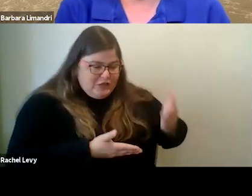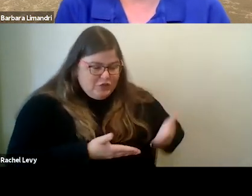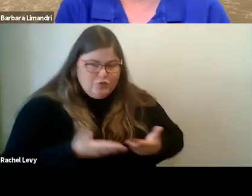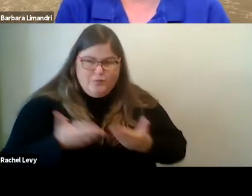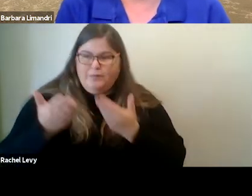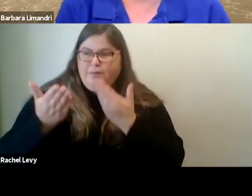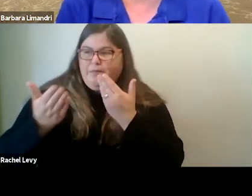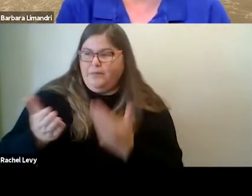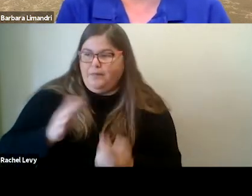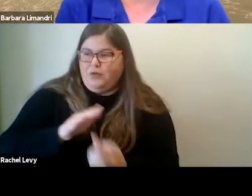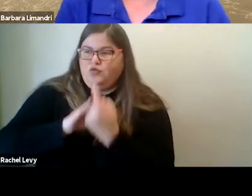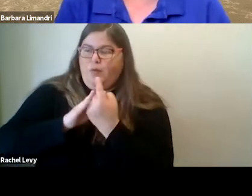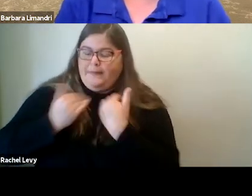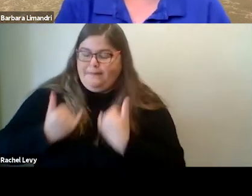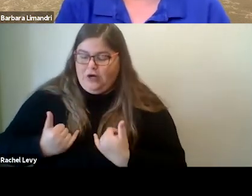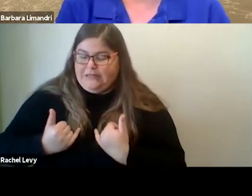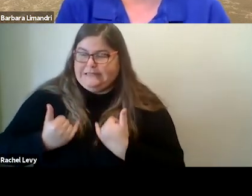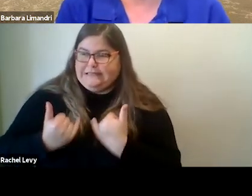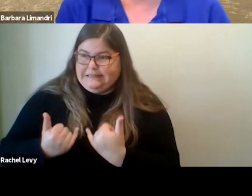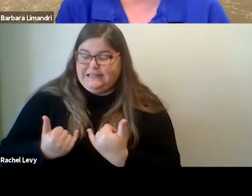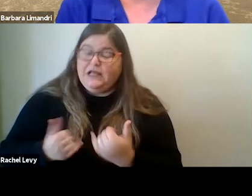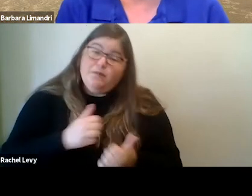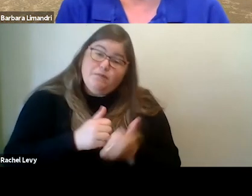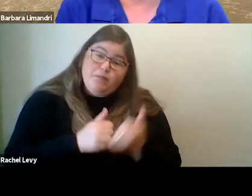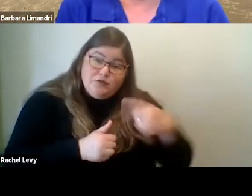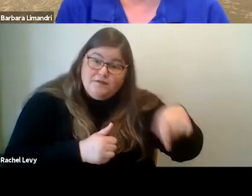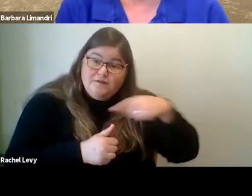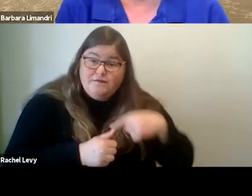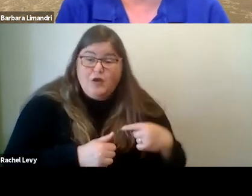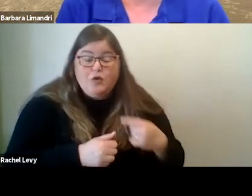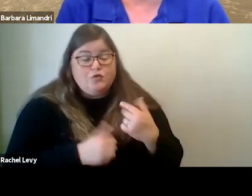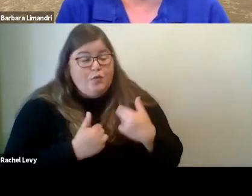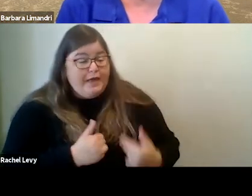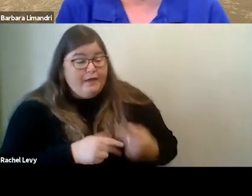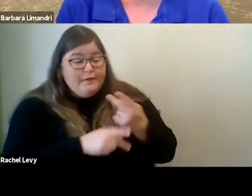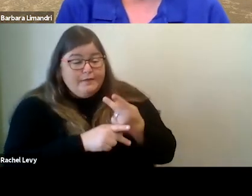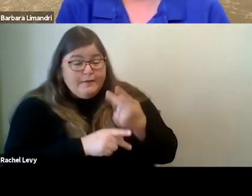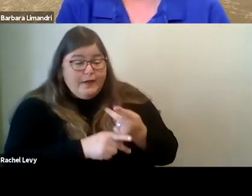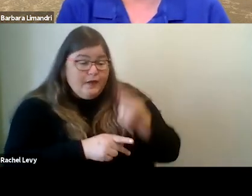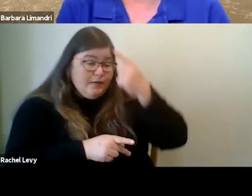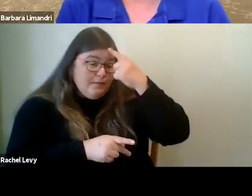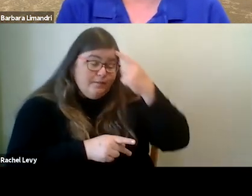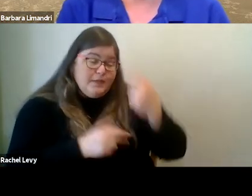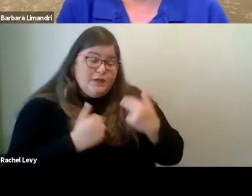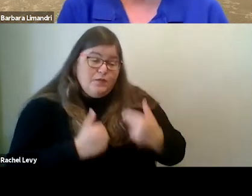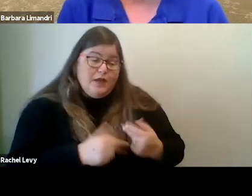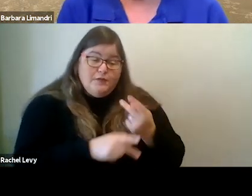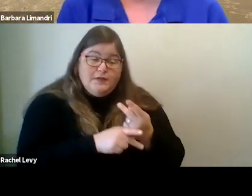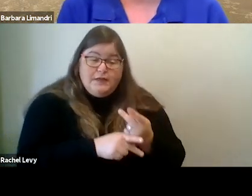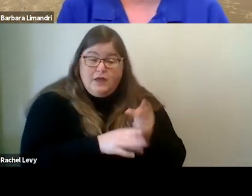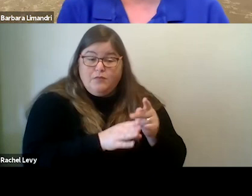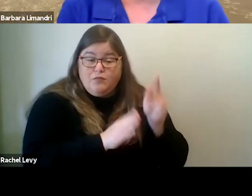present. Now, and most of us are healthcare, mental health care providers, professionals, but in